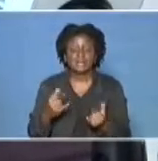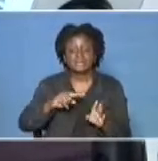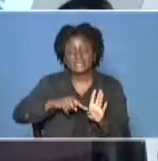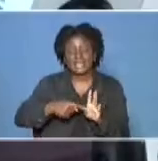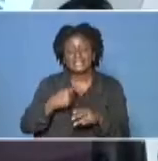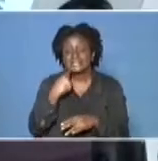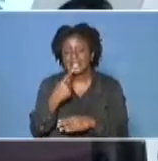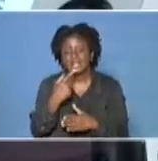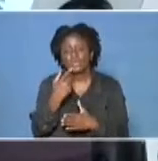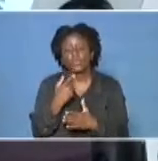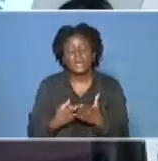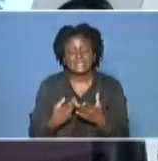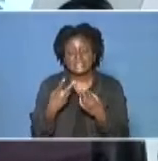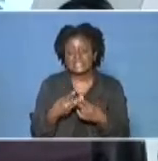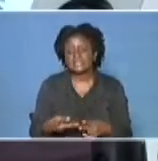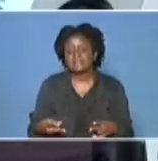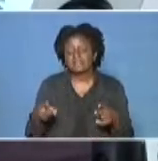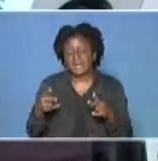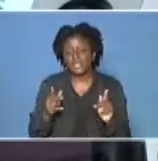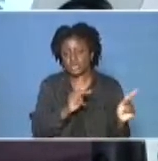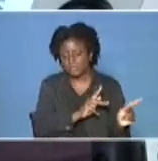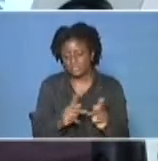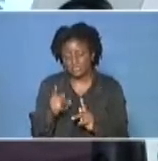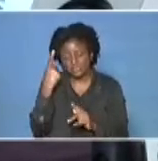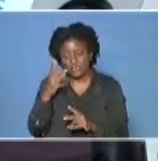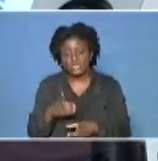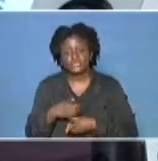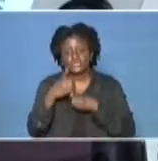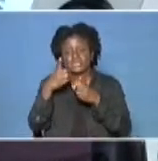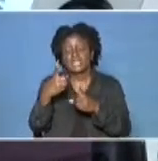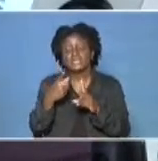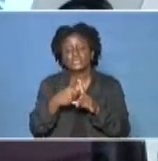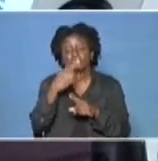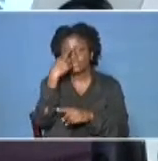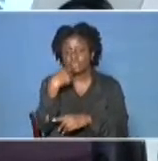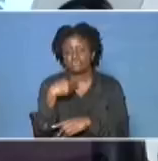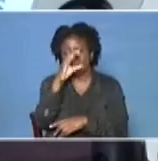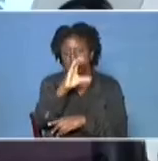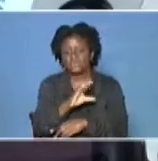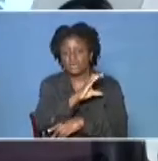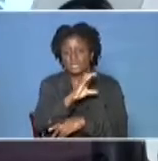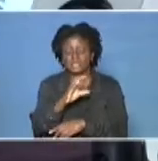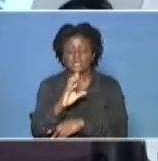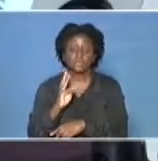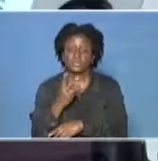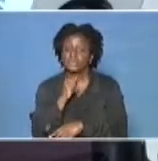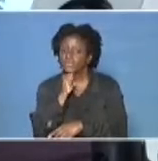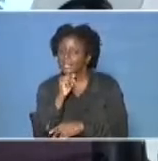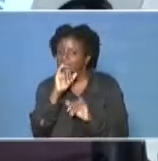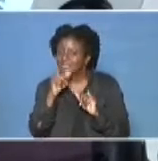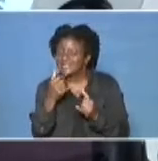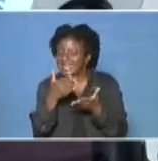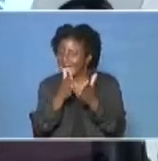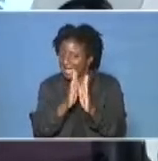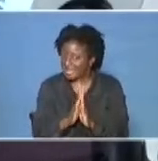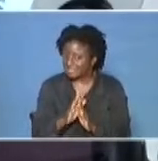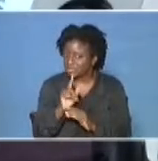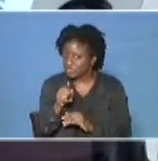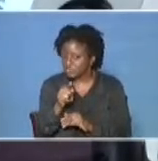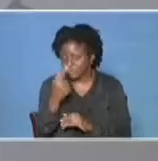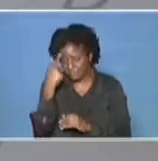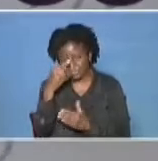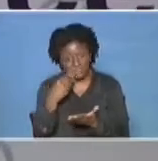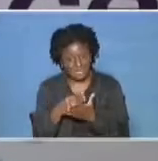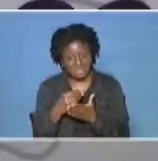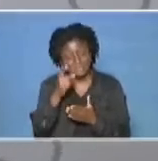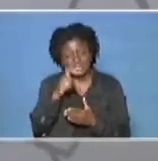value proposition for donating to the Red Cross. Right? We're not going to just ask you for money. We have to now be able to tell you and show you